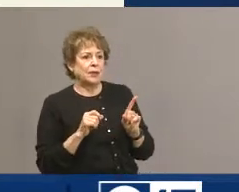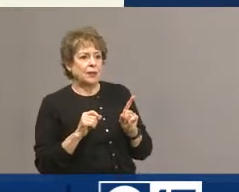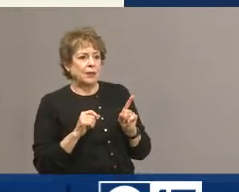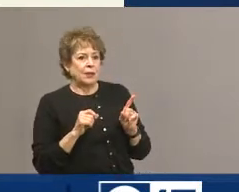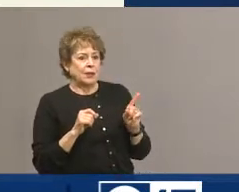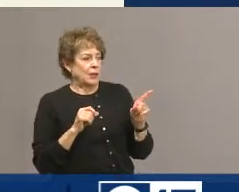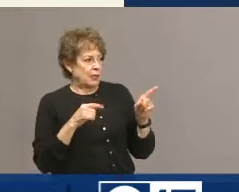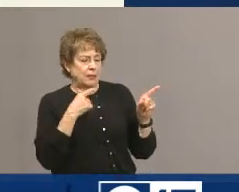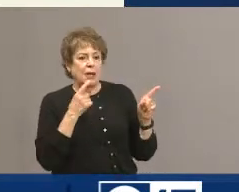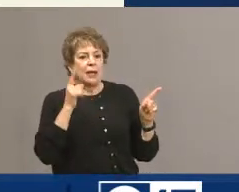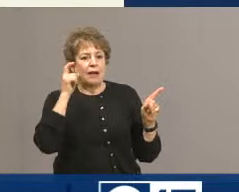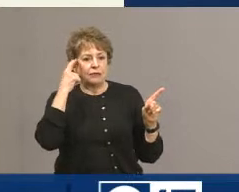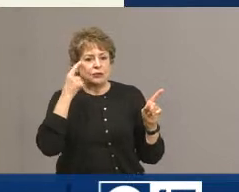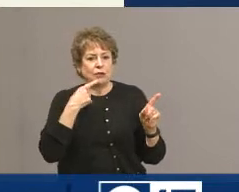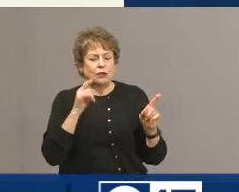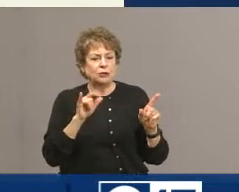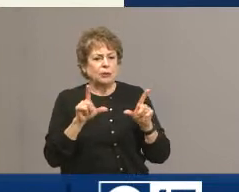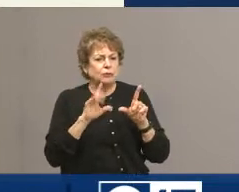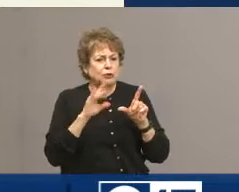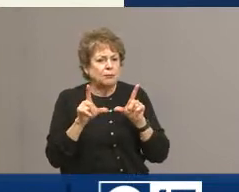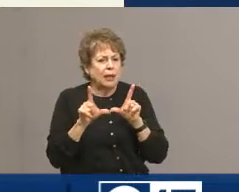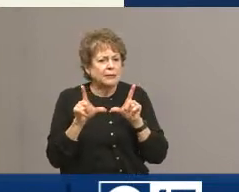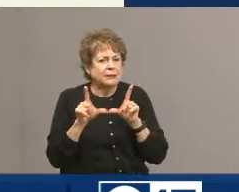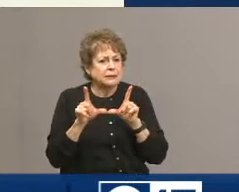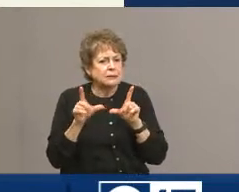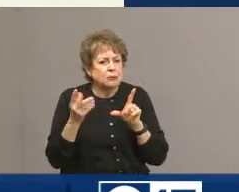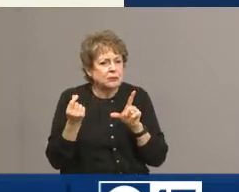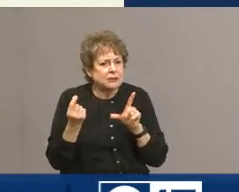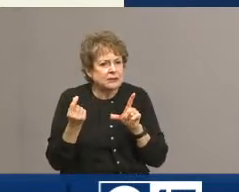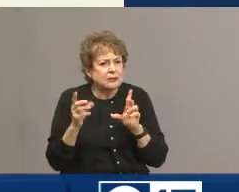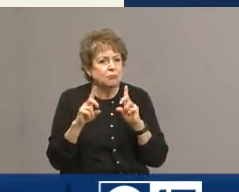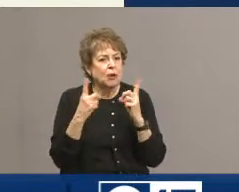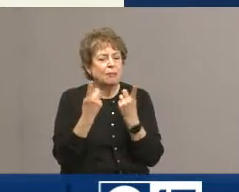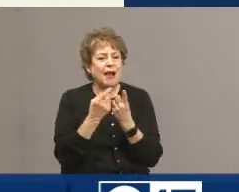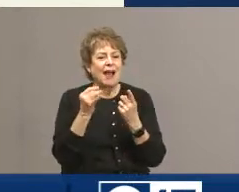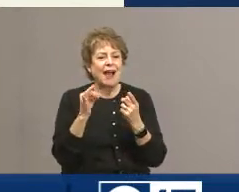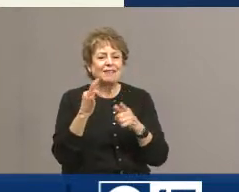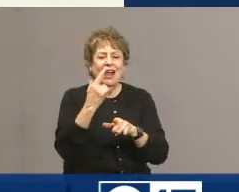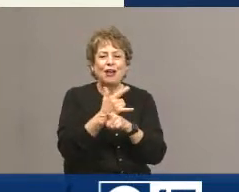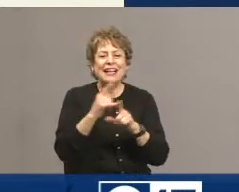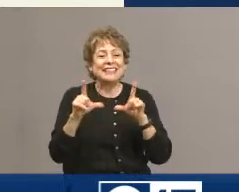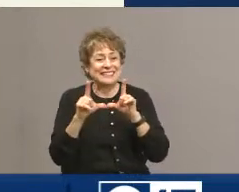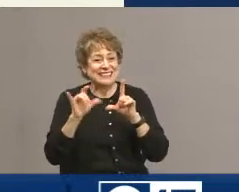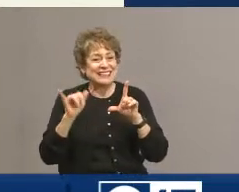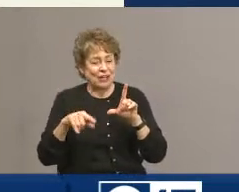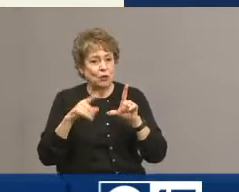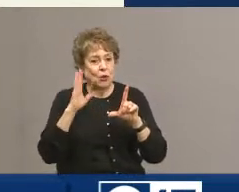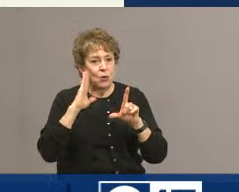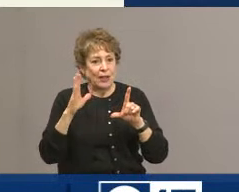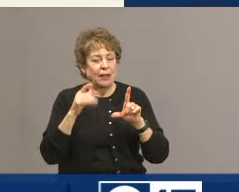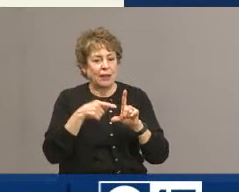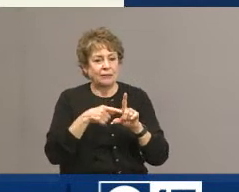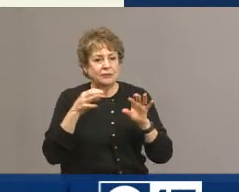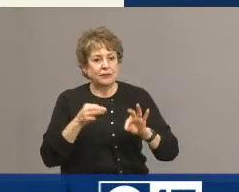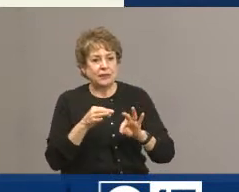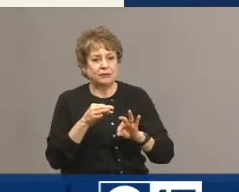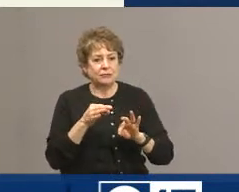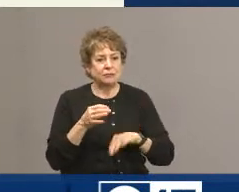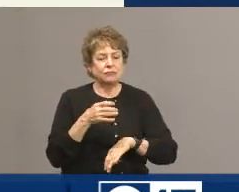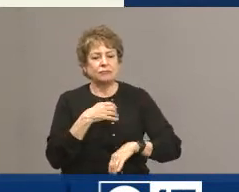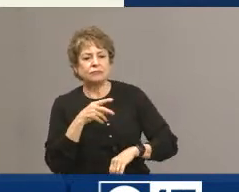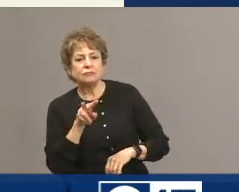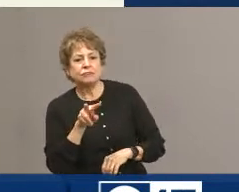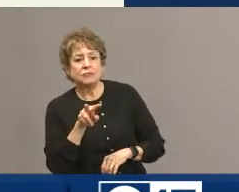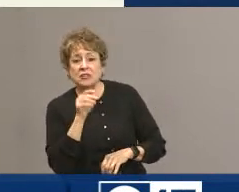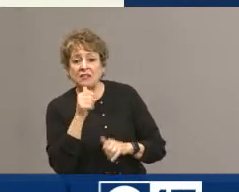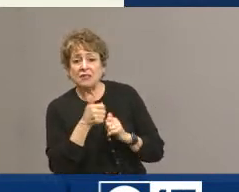enforcement. Anyone that would not follow the executive order that we put out for bars and nightclubs. And so how do the enforcements work